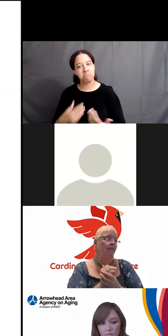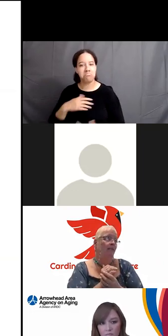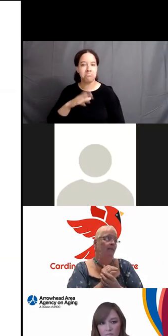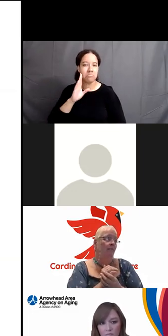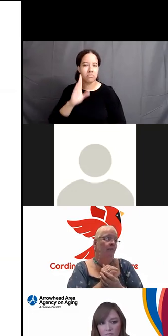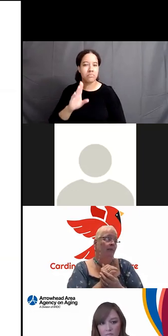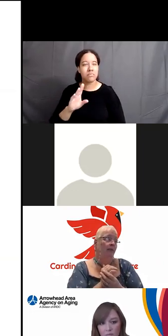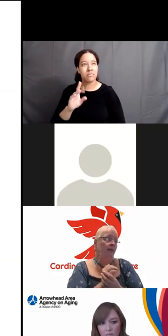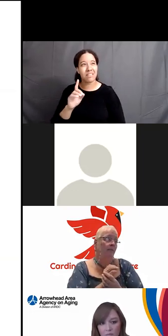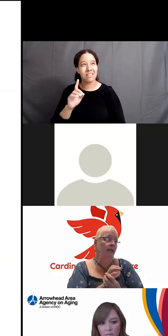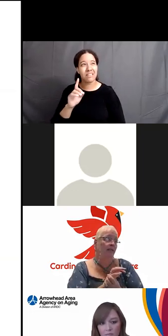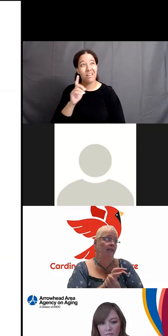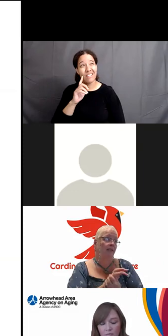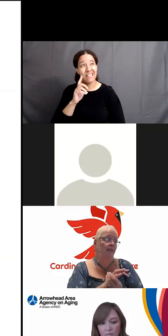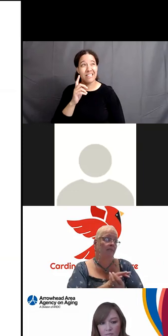biggest